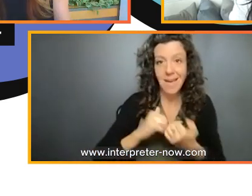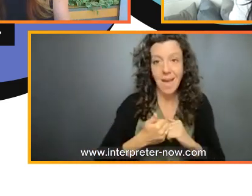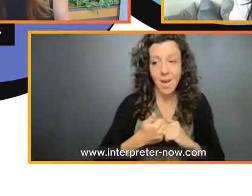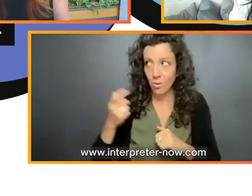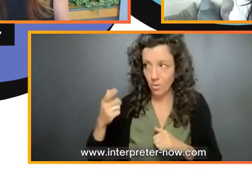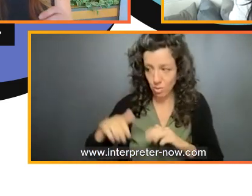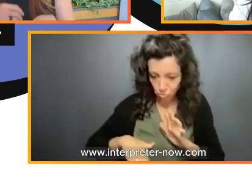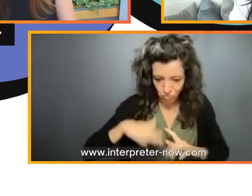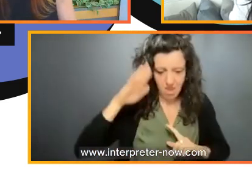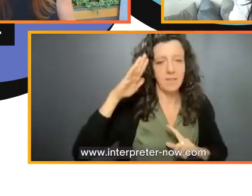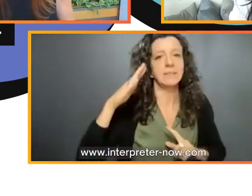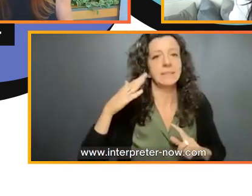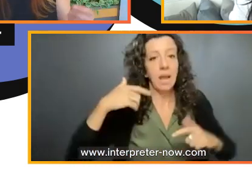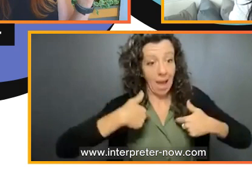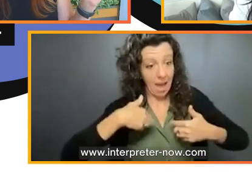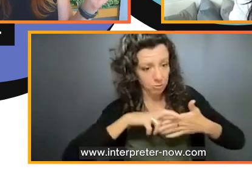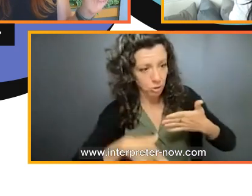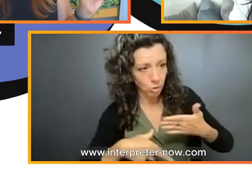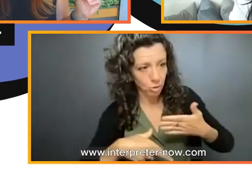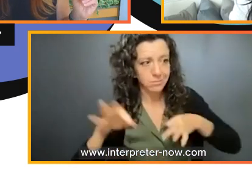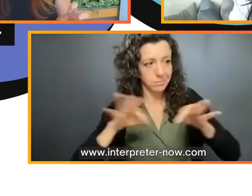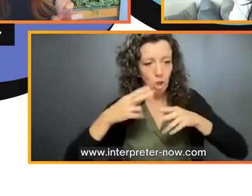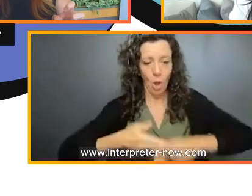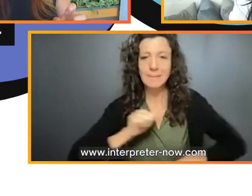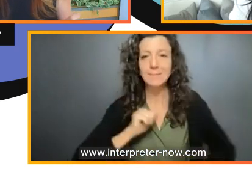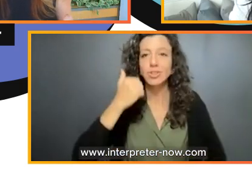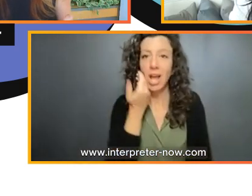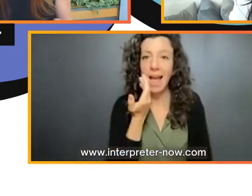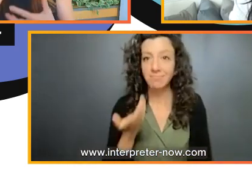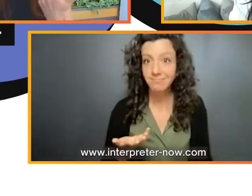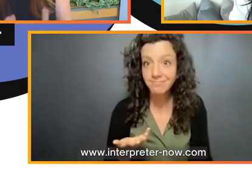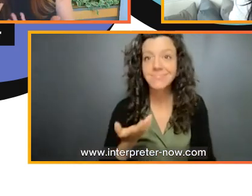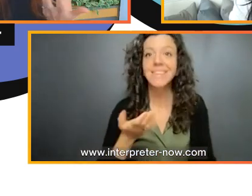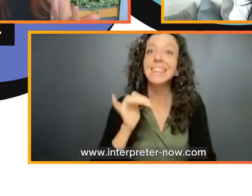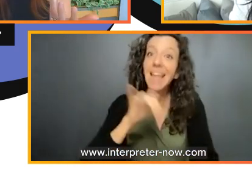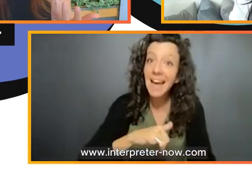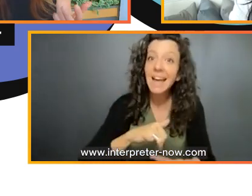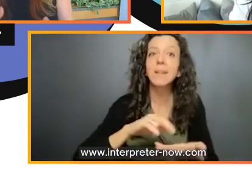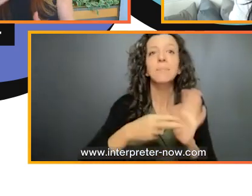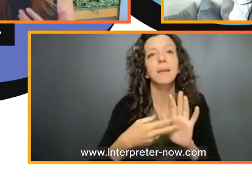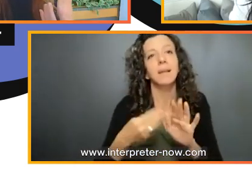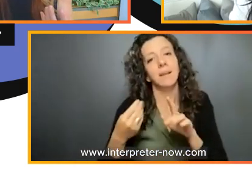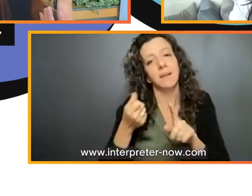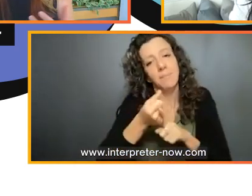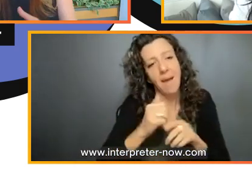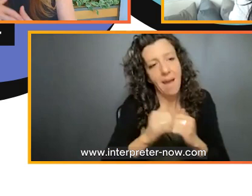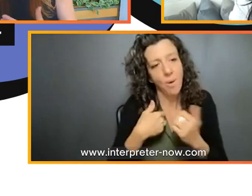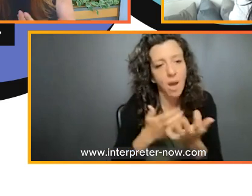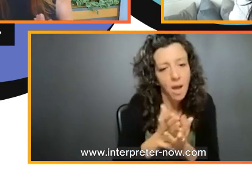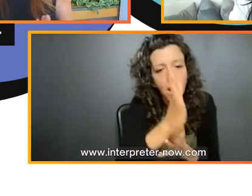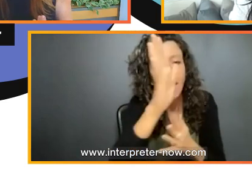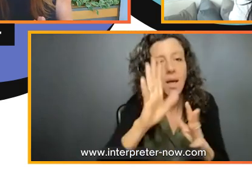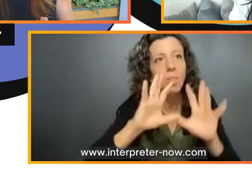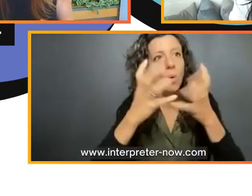they raised me. And as a result, I define myself as shy. Yeah. And how that then I navigate the world